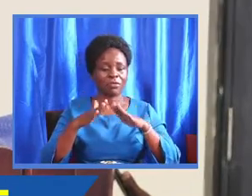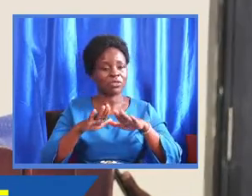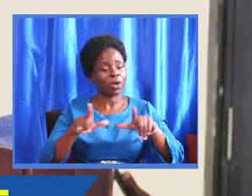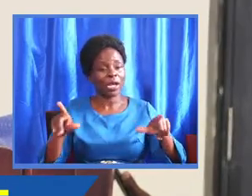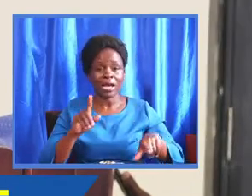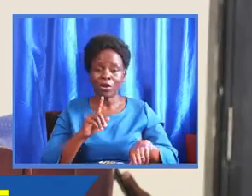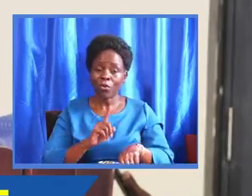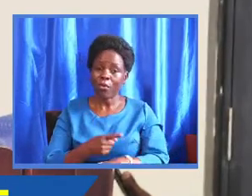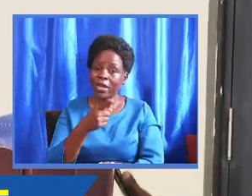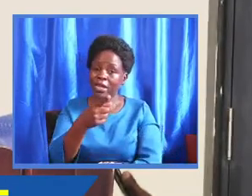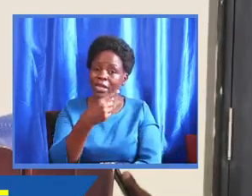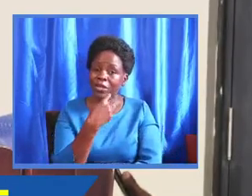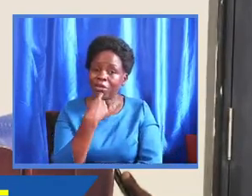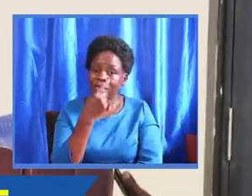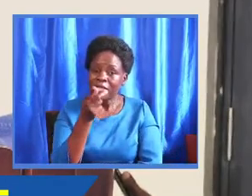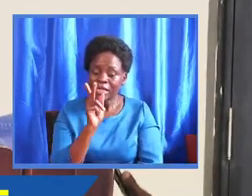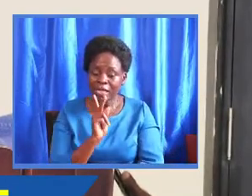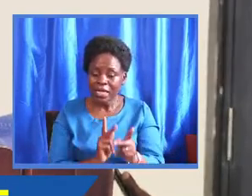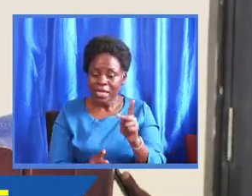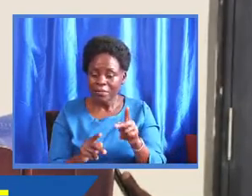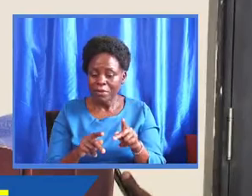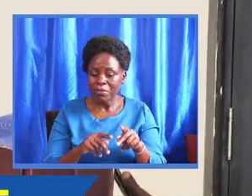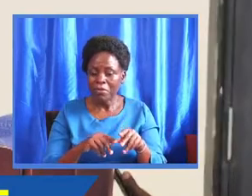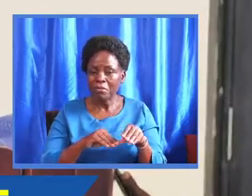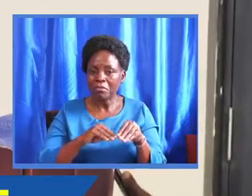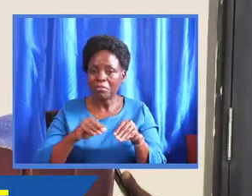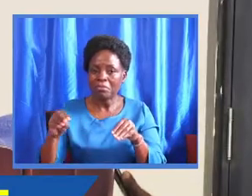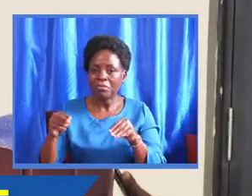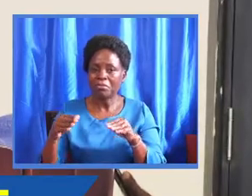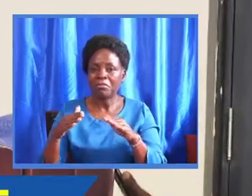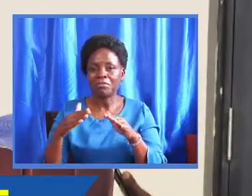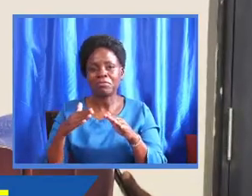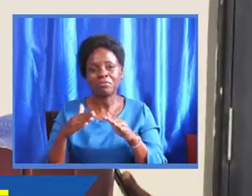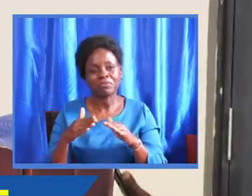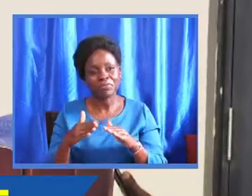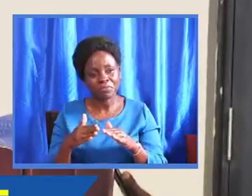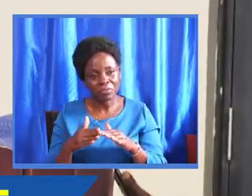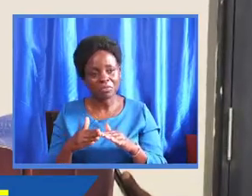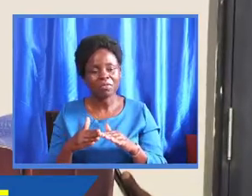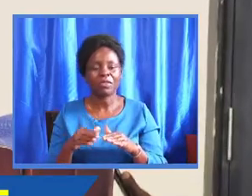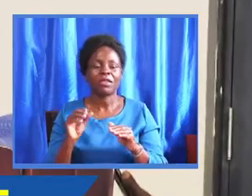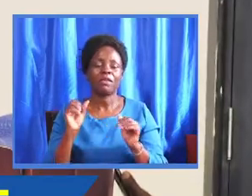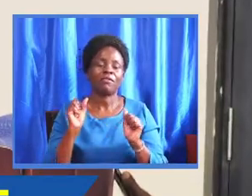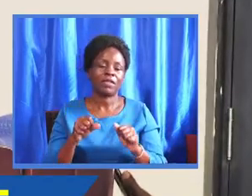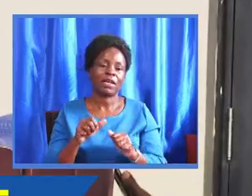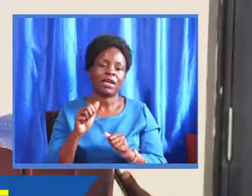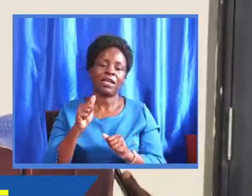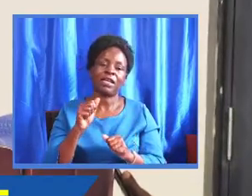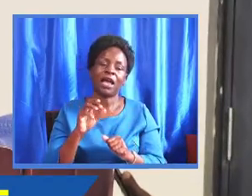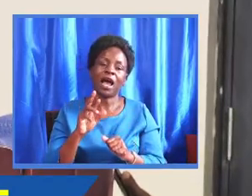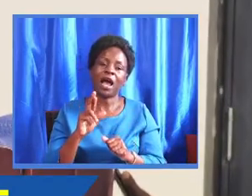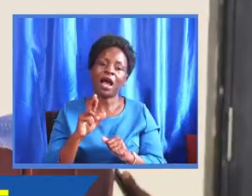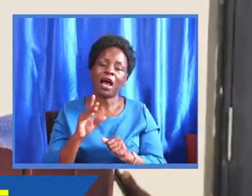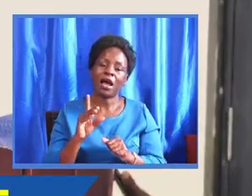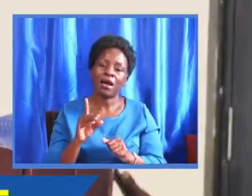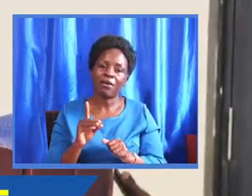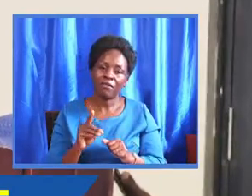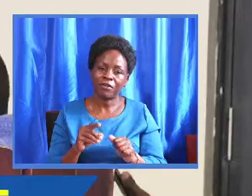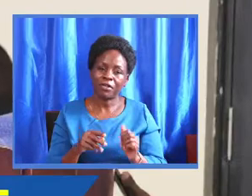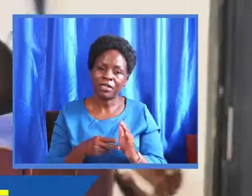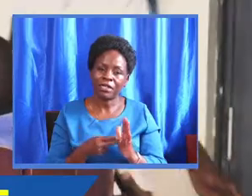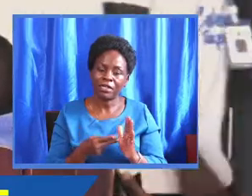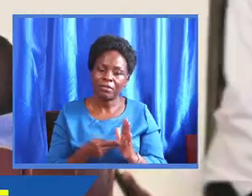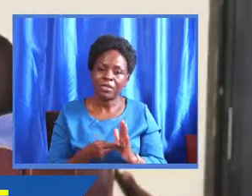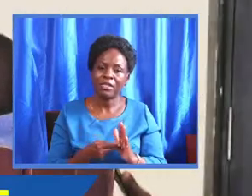that the people are running away from the expensive rent to no more rent that they can afford. So it means that the real